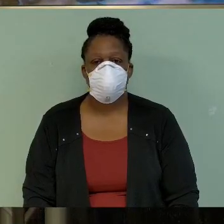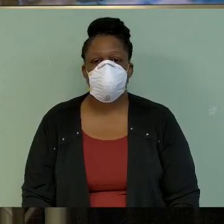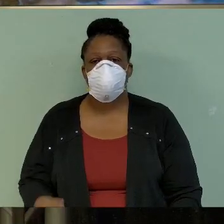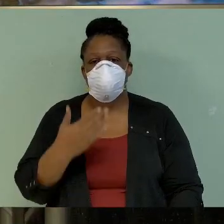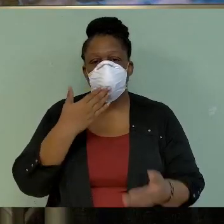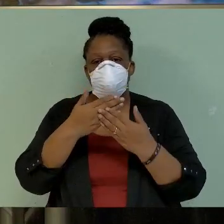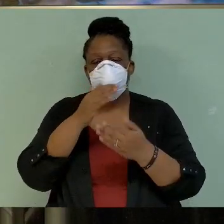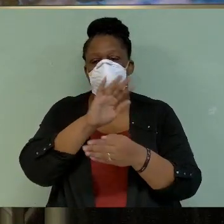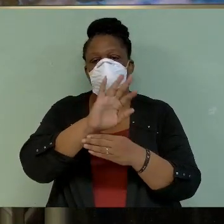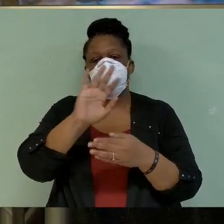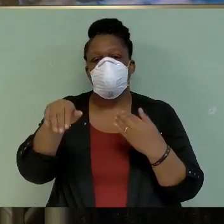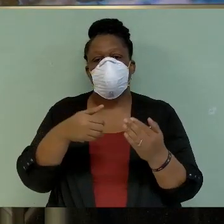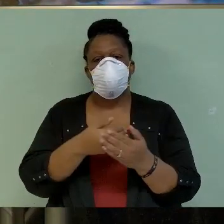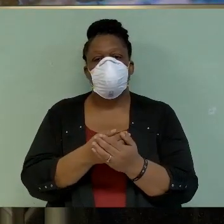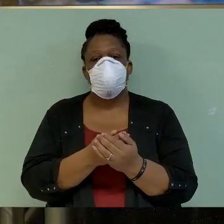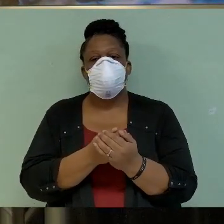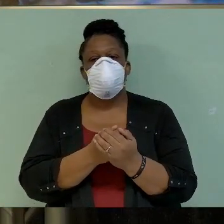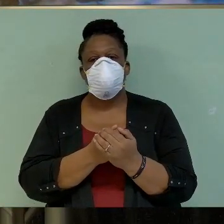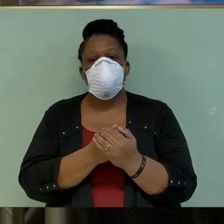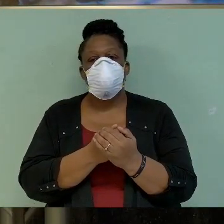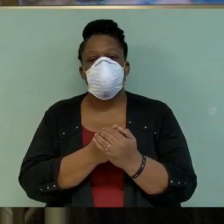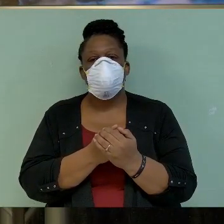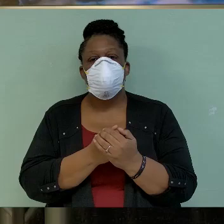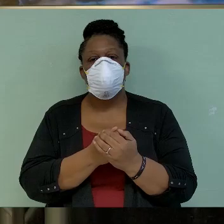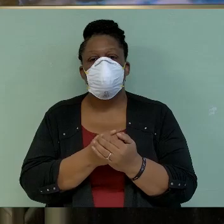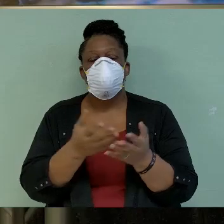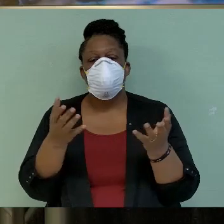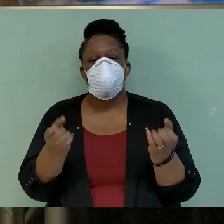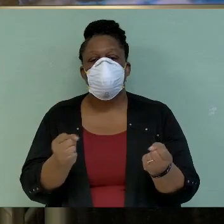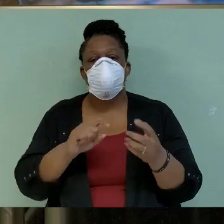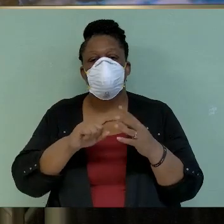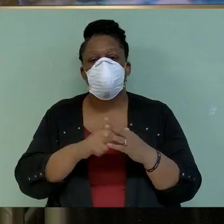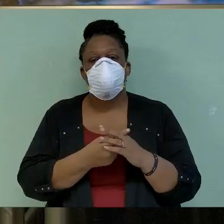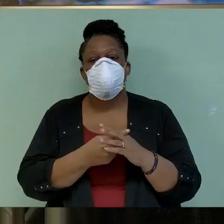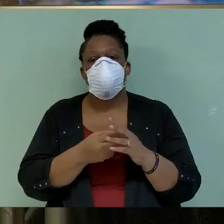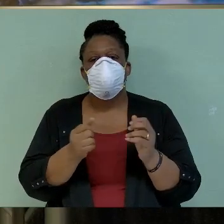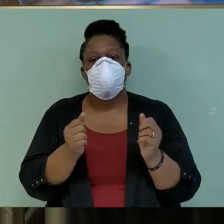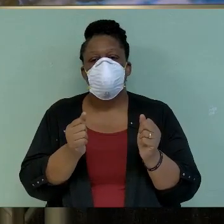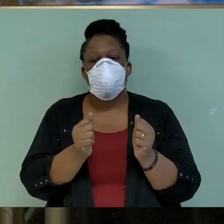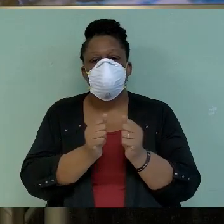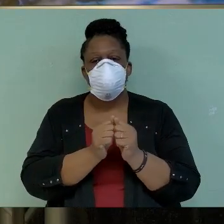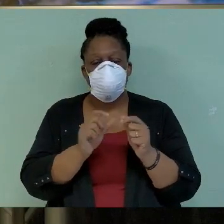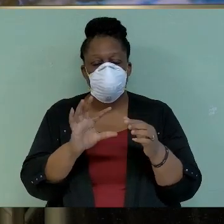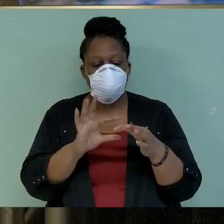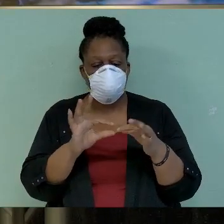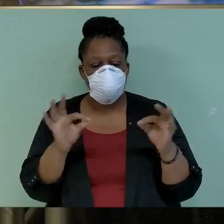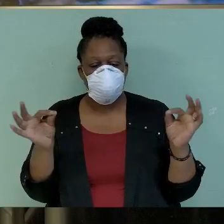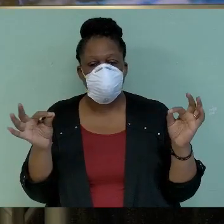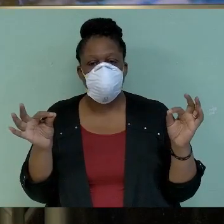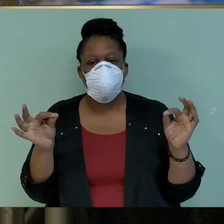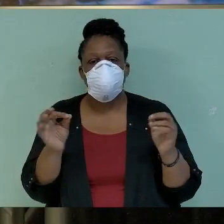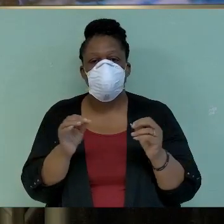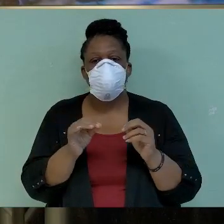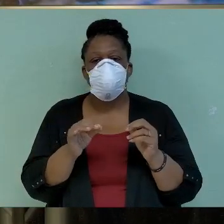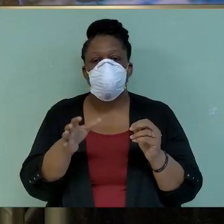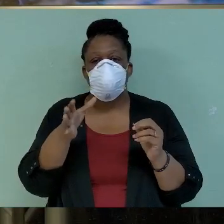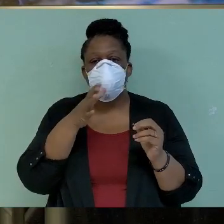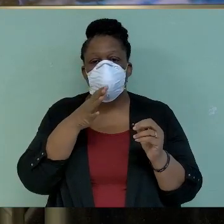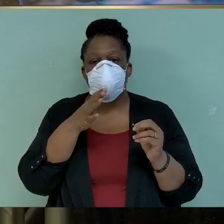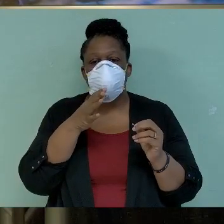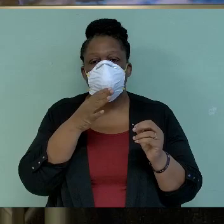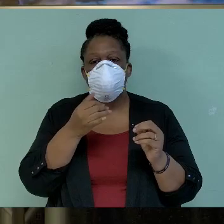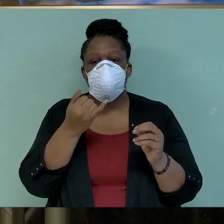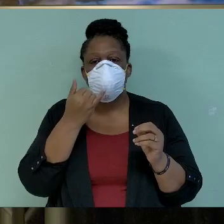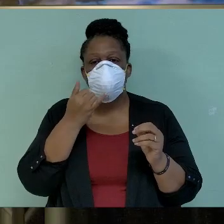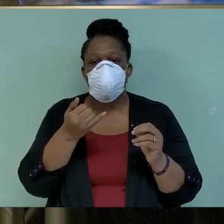Good afternoon to all. I would like to start with this quote from Leroy Brownlow. Mother is